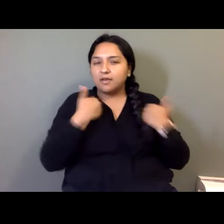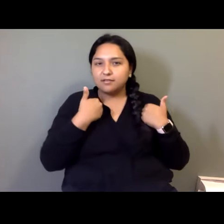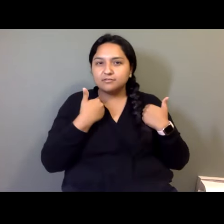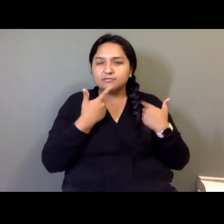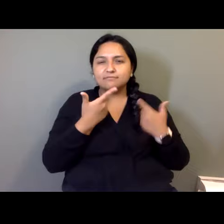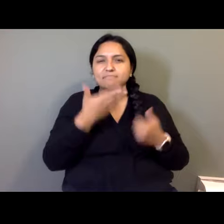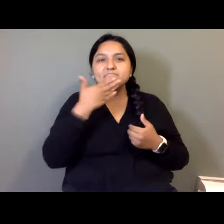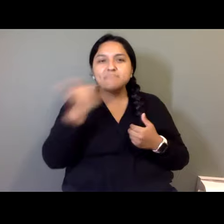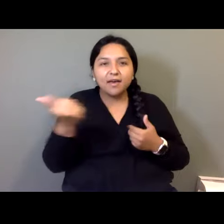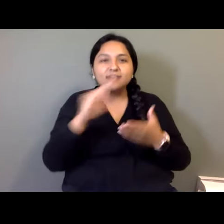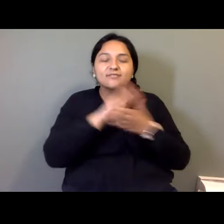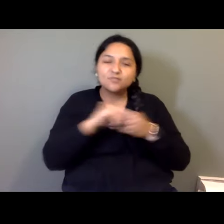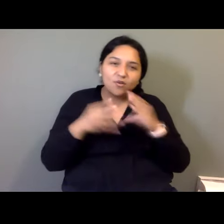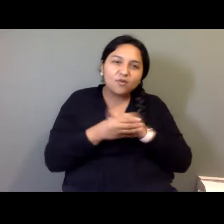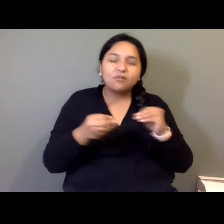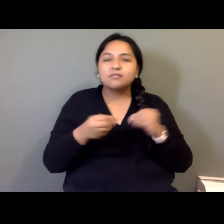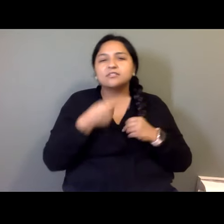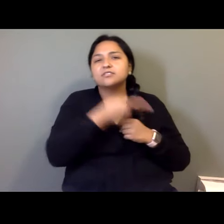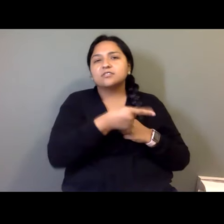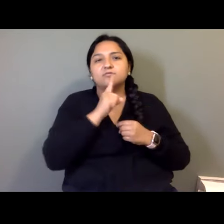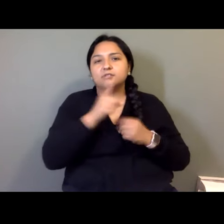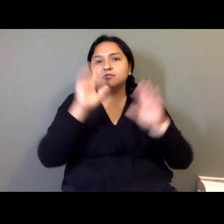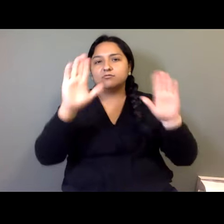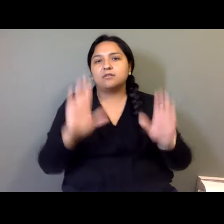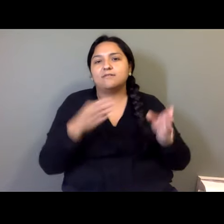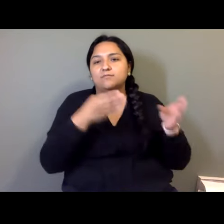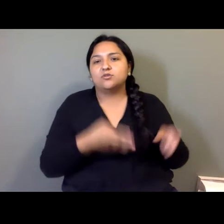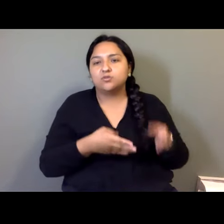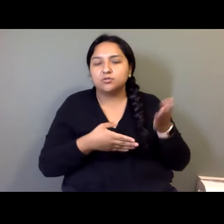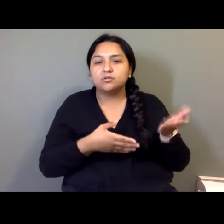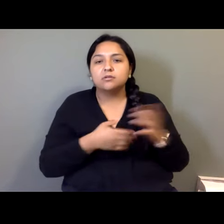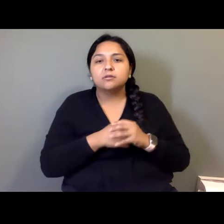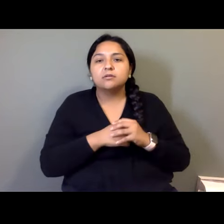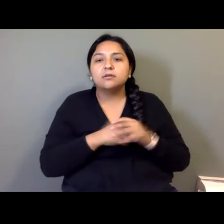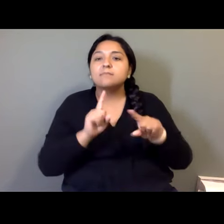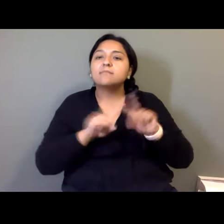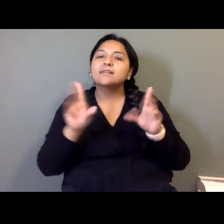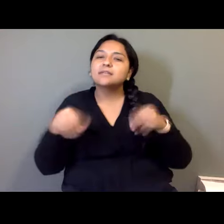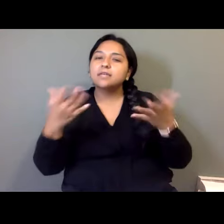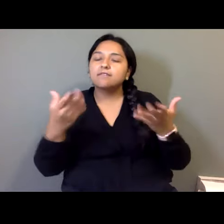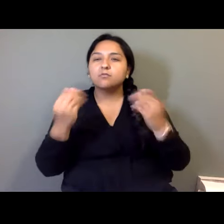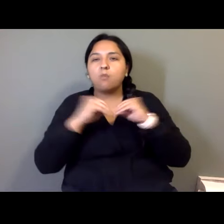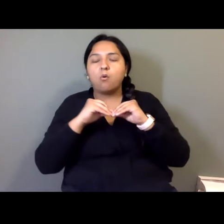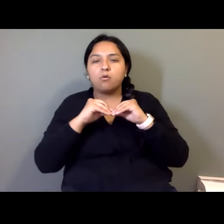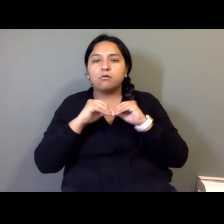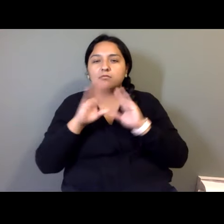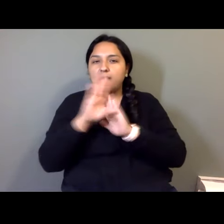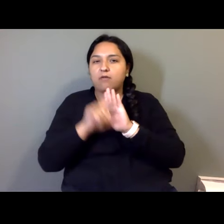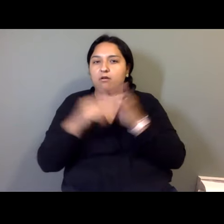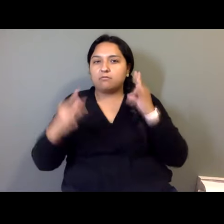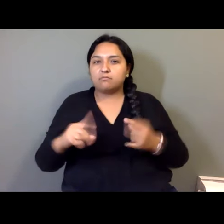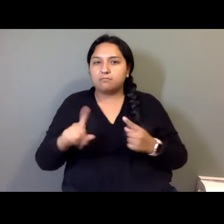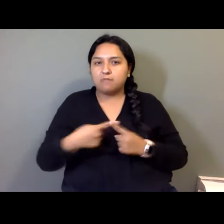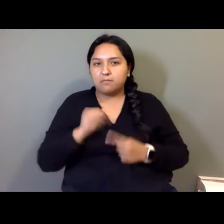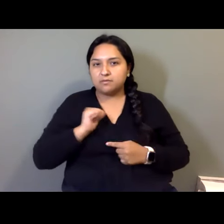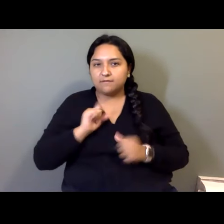the time, and she's just a really great person. But to kind of give you some more background about me first,